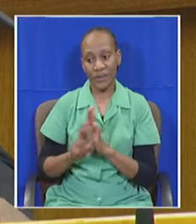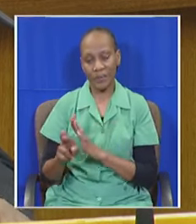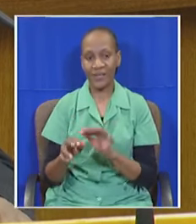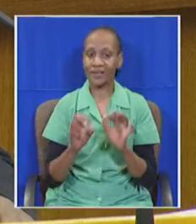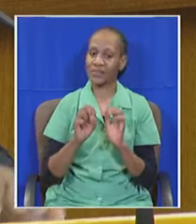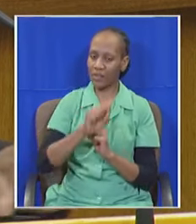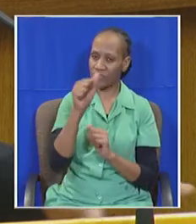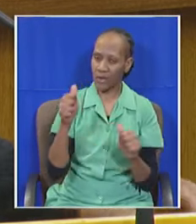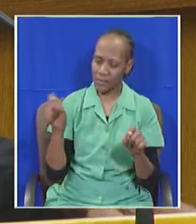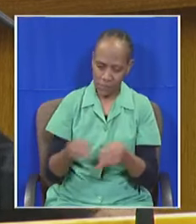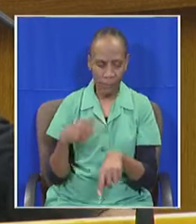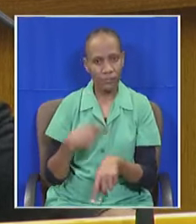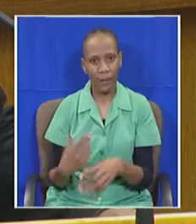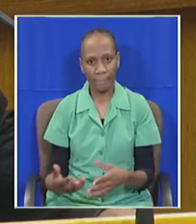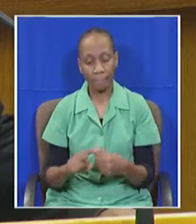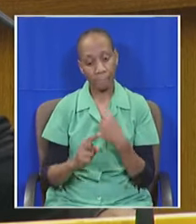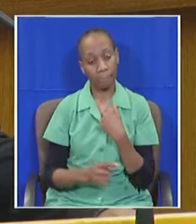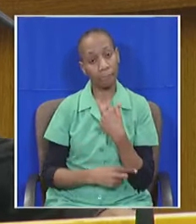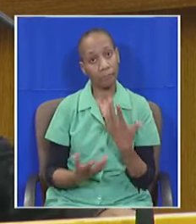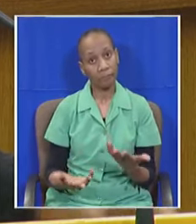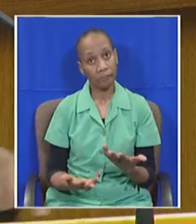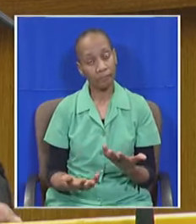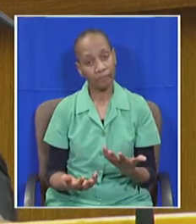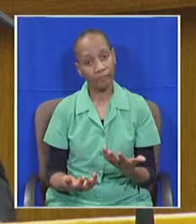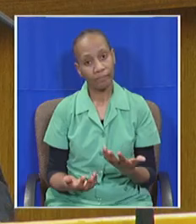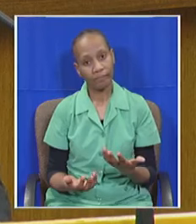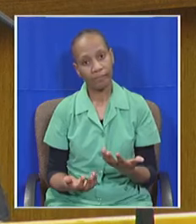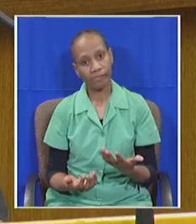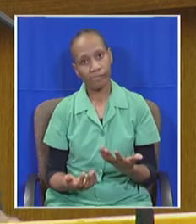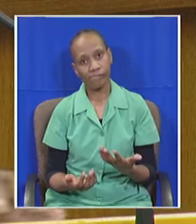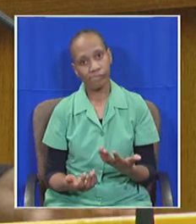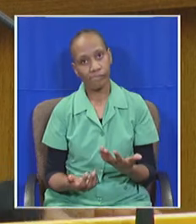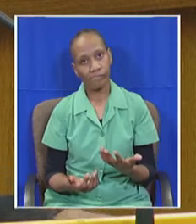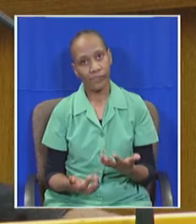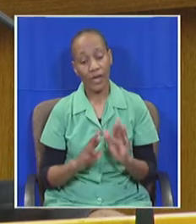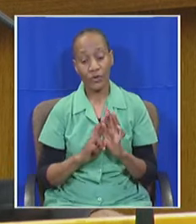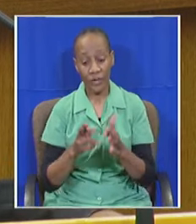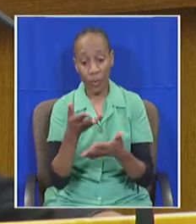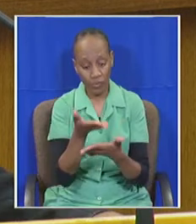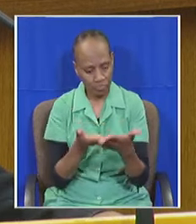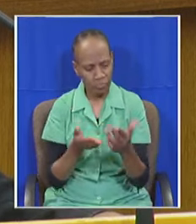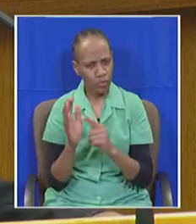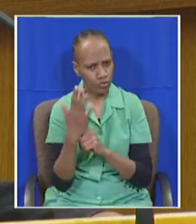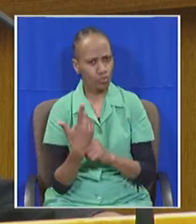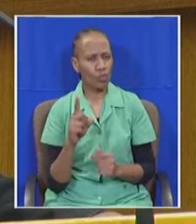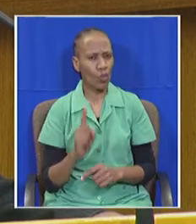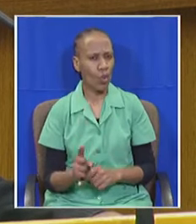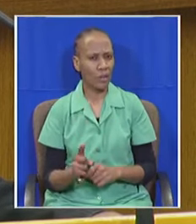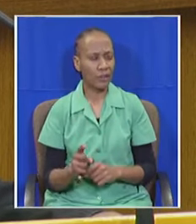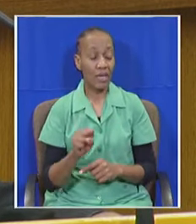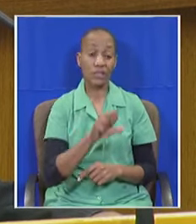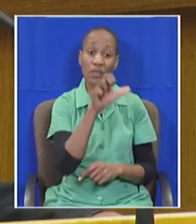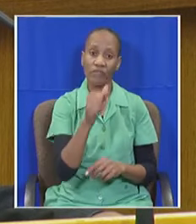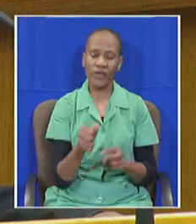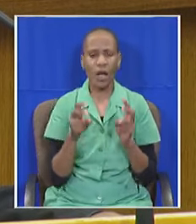time. On a reflective concluding note, Chairperson, discussing this report here today reveals a bitter irony in the state of affairs in South